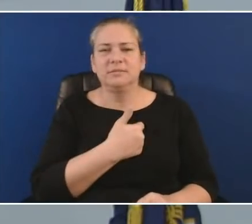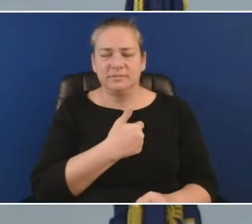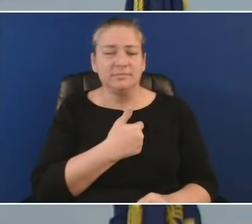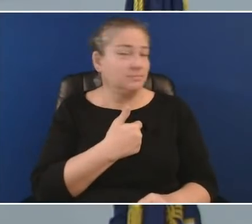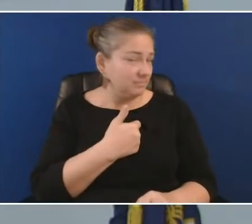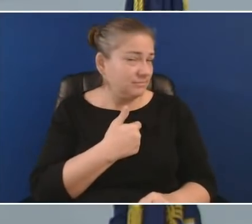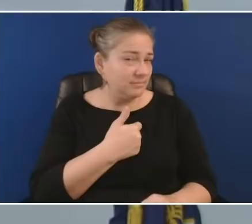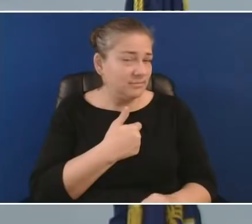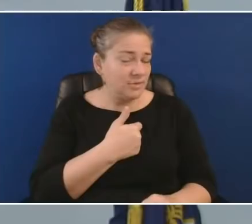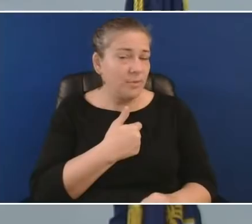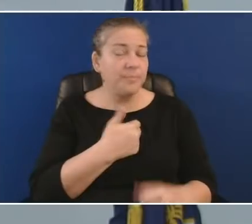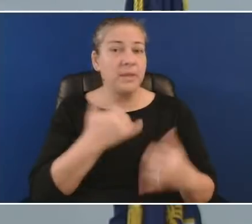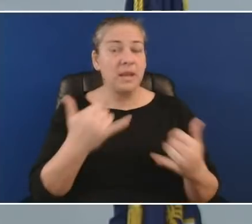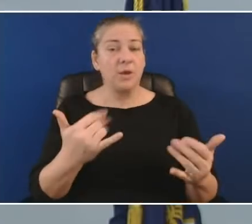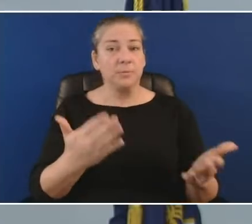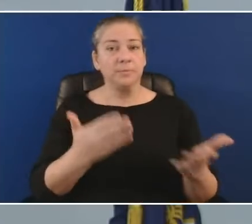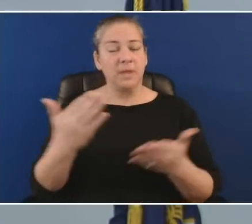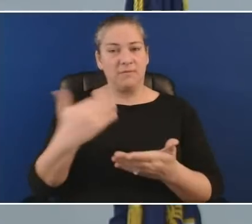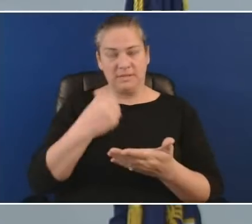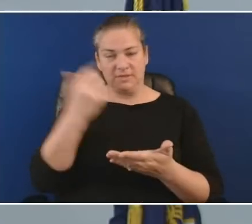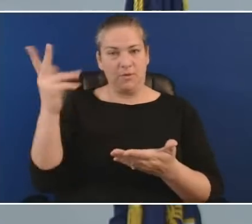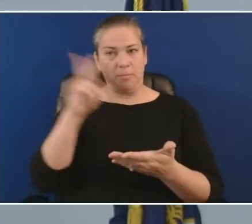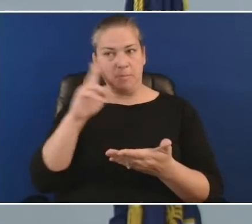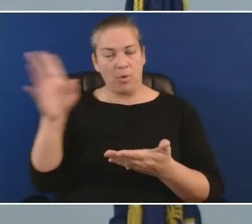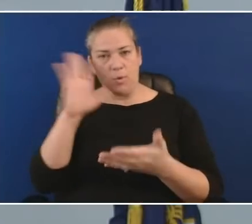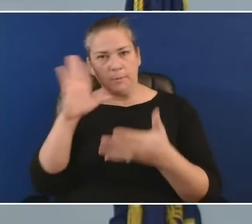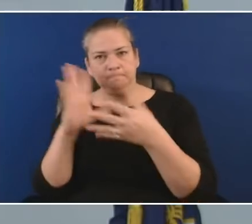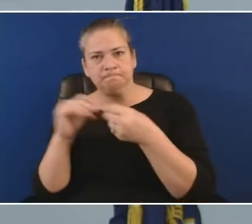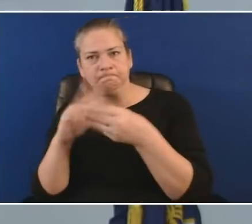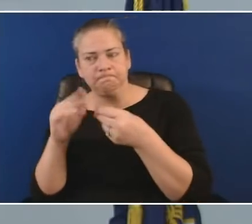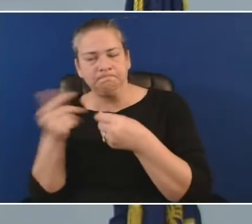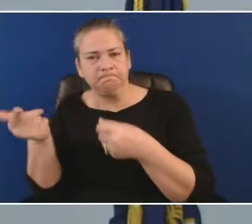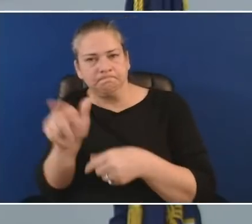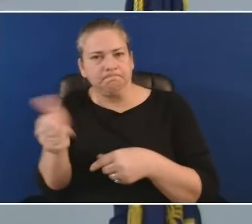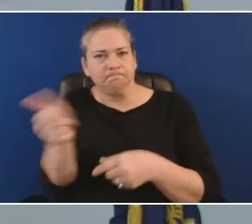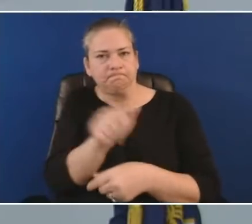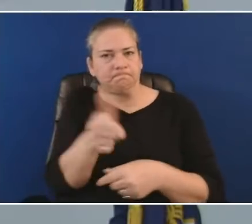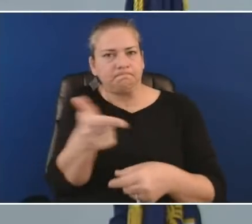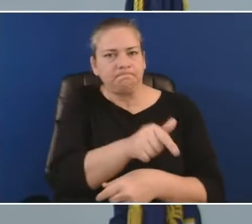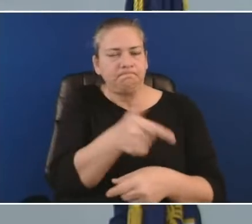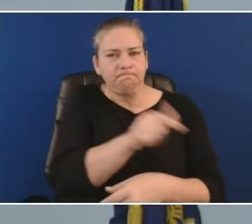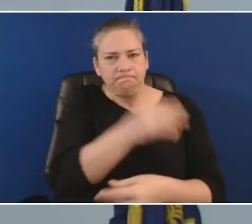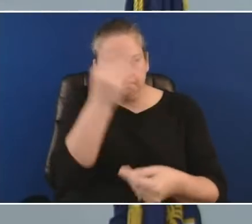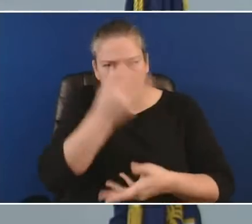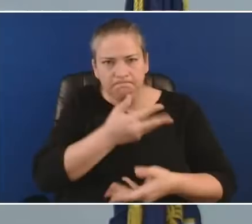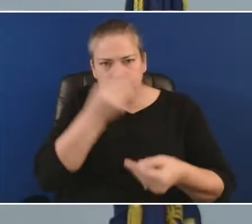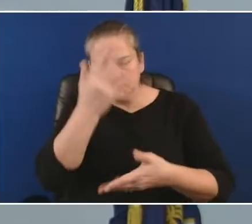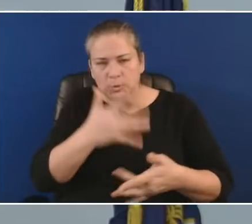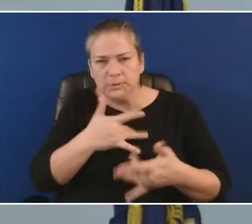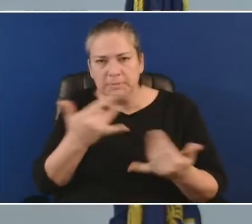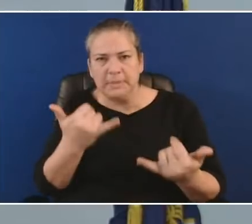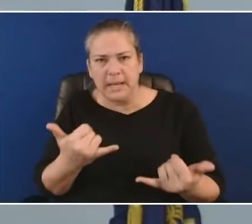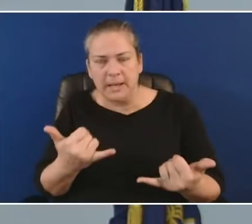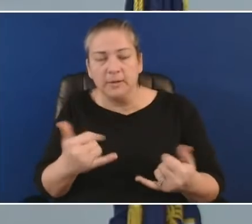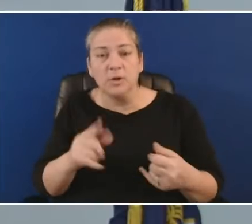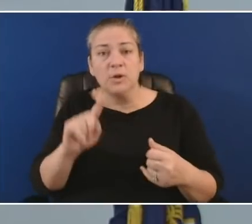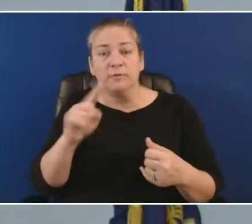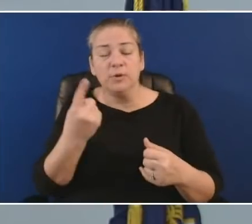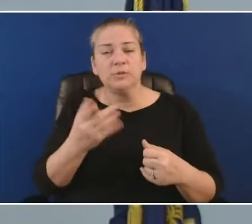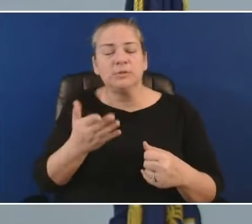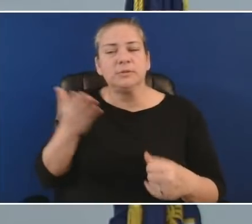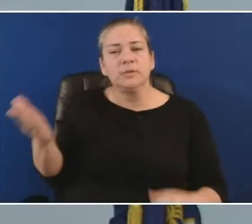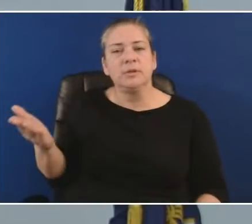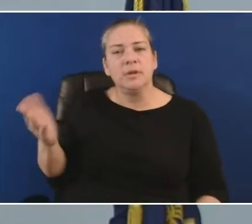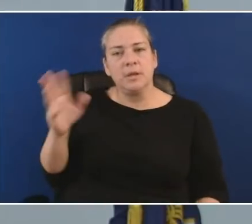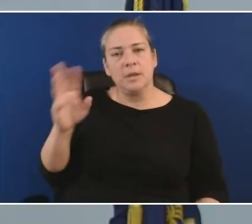we're going to have a number of folks give us updates on where we are right now. I think we're first turning it over to the mayor to